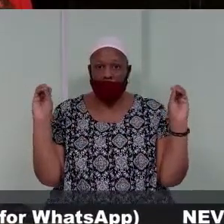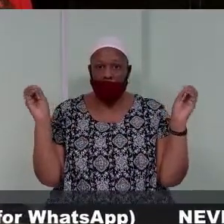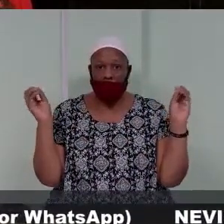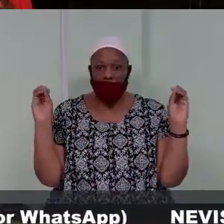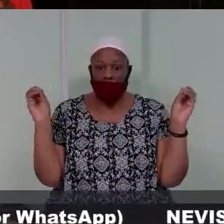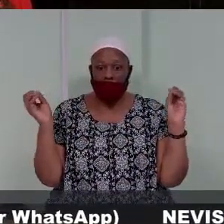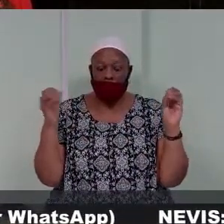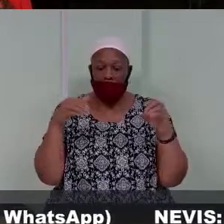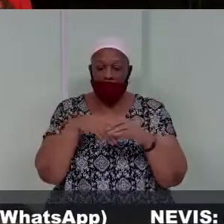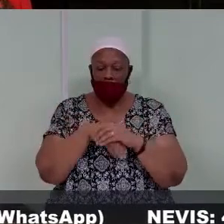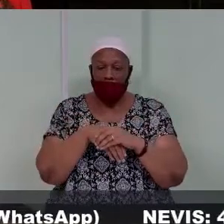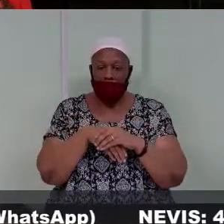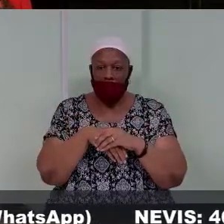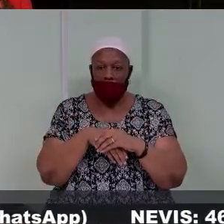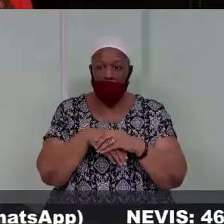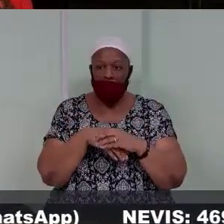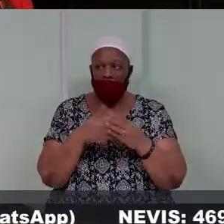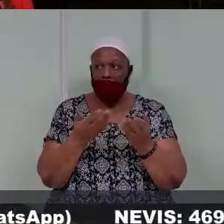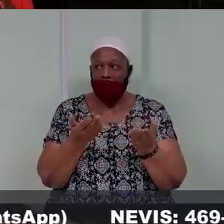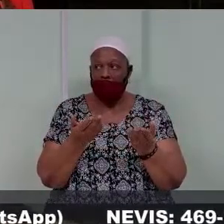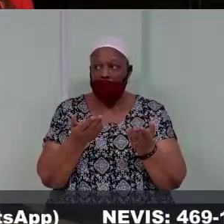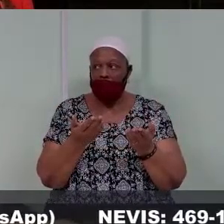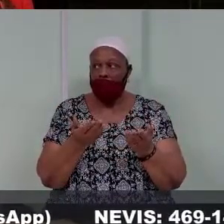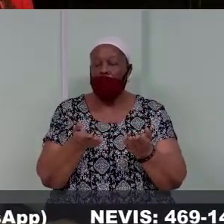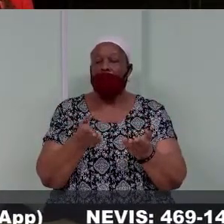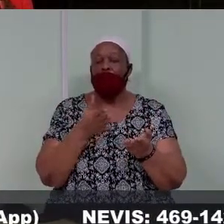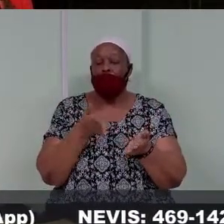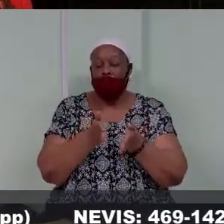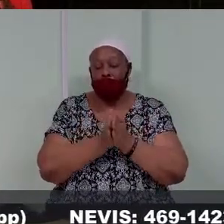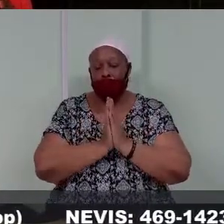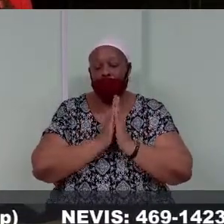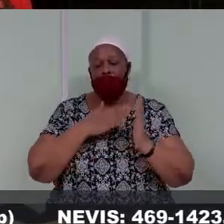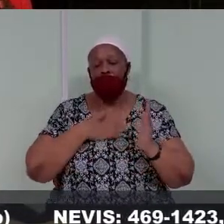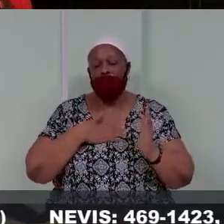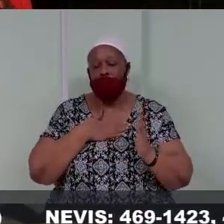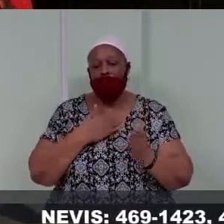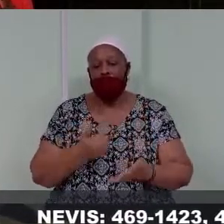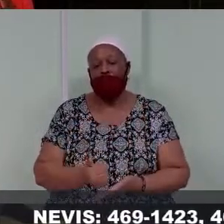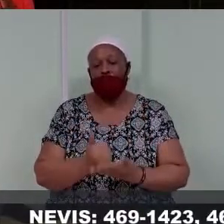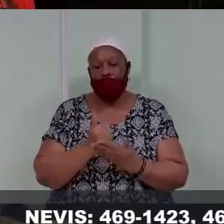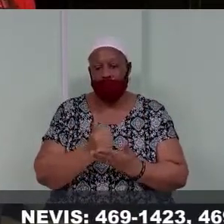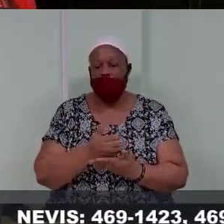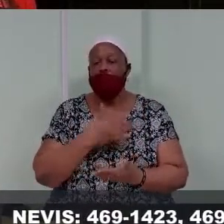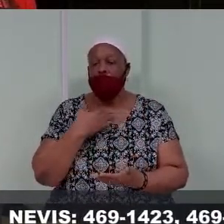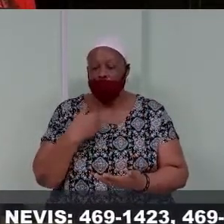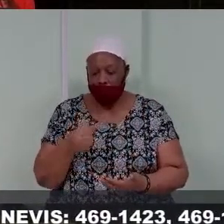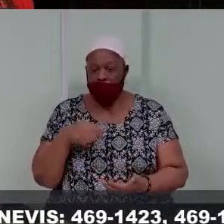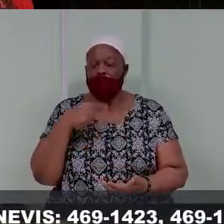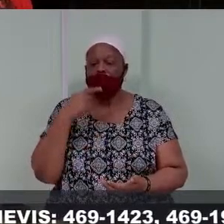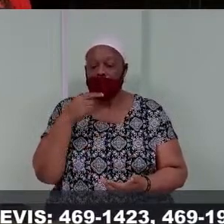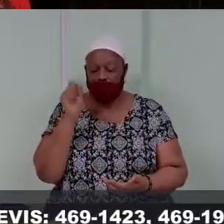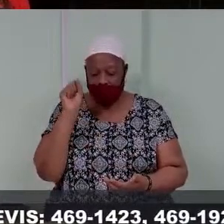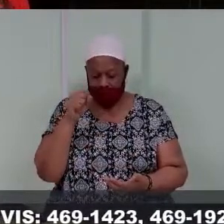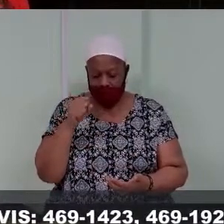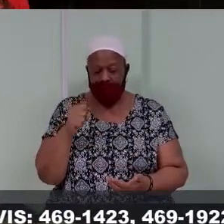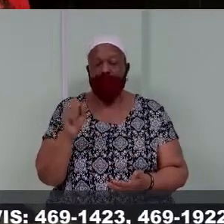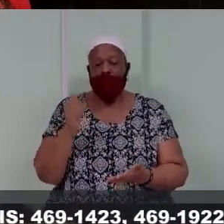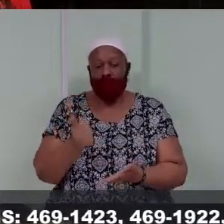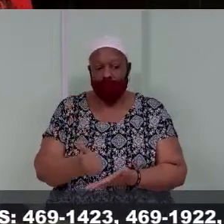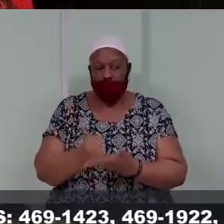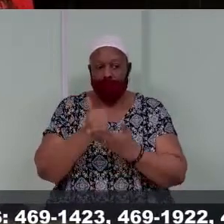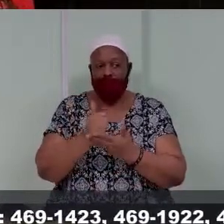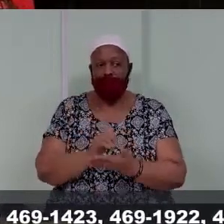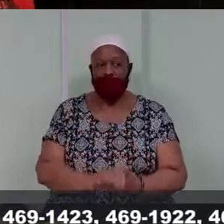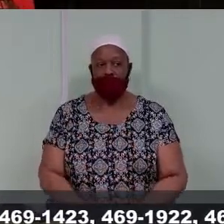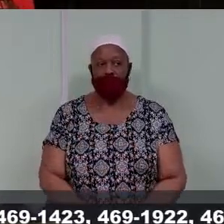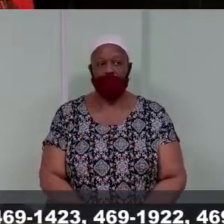really touched me. So I assisted her. I was happy to assist her. As I walked through